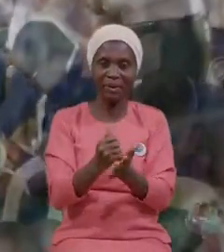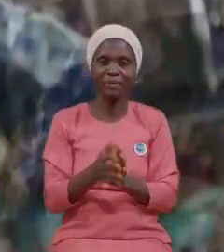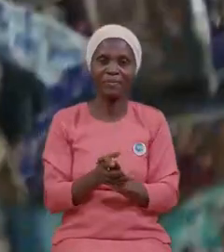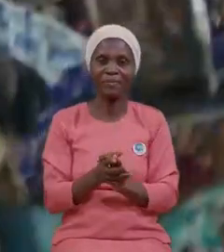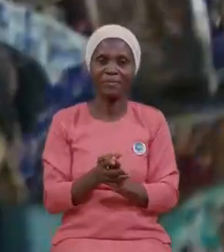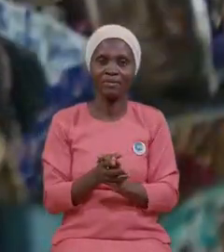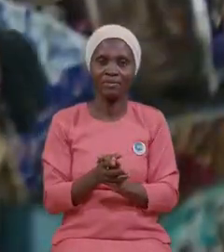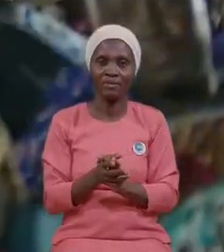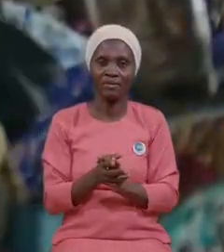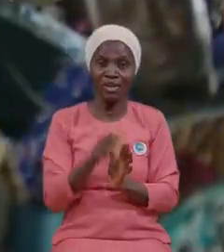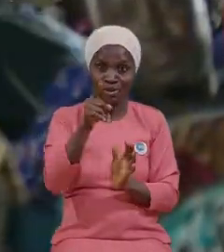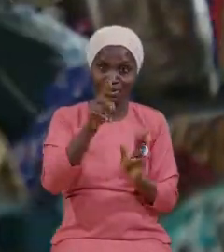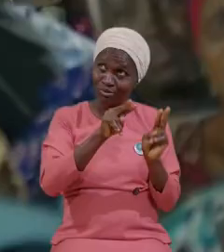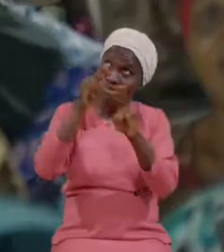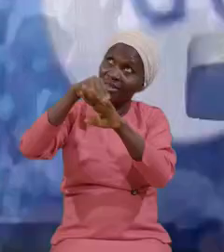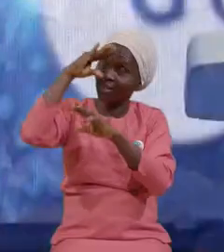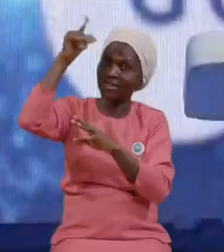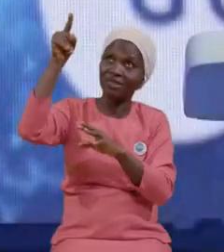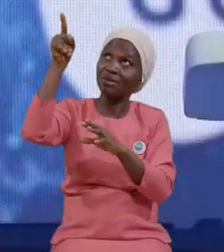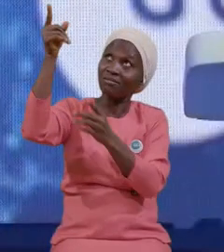Look at him, he's coming to you now.